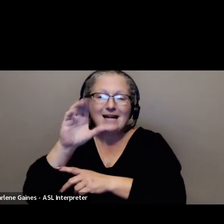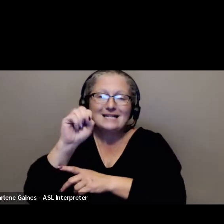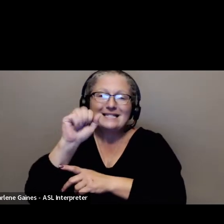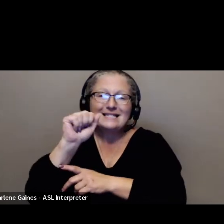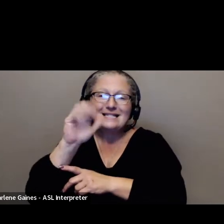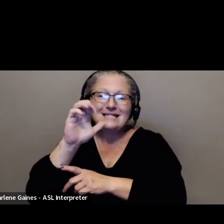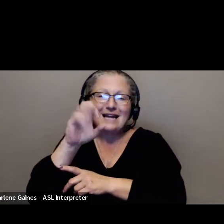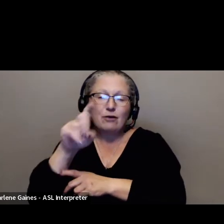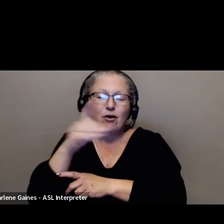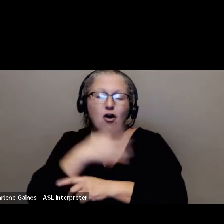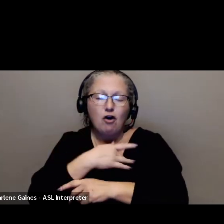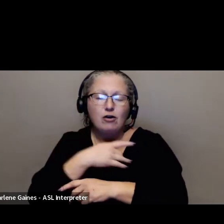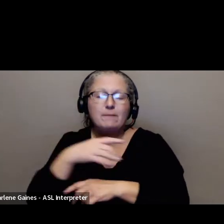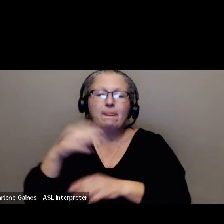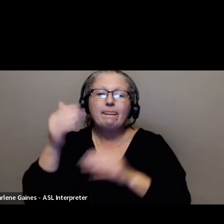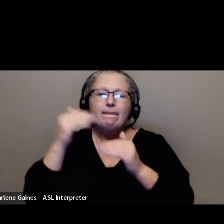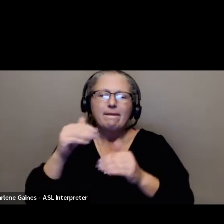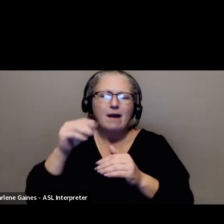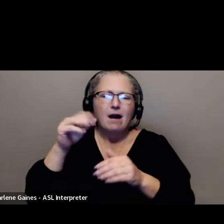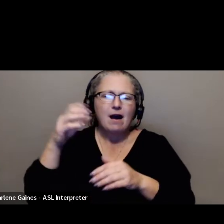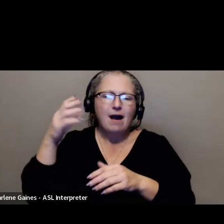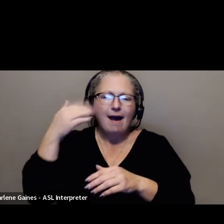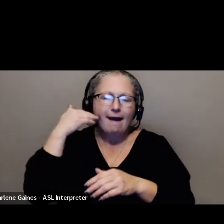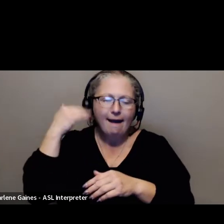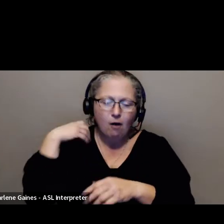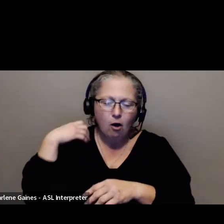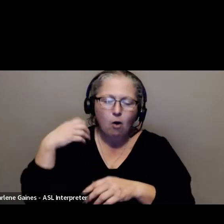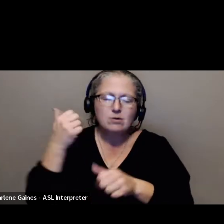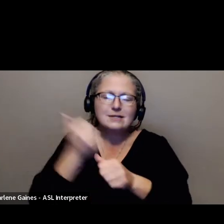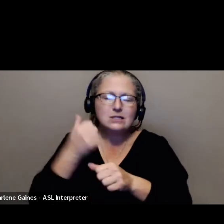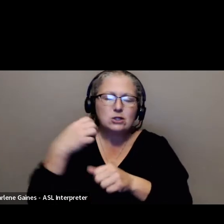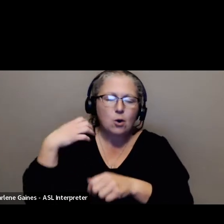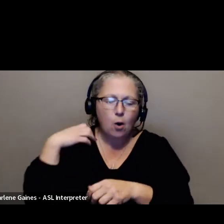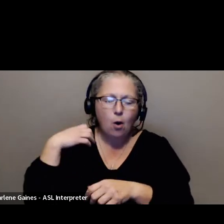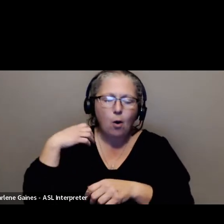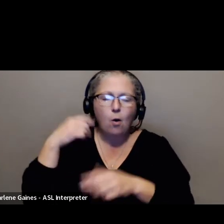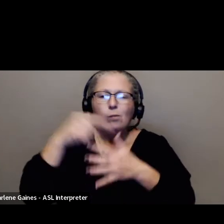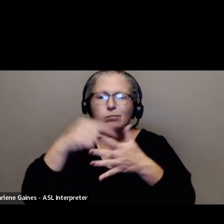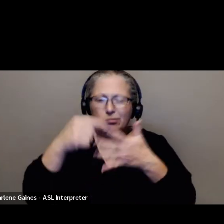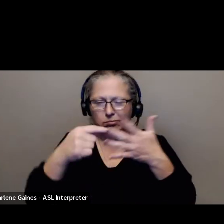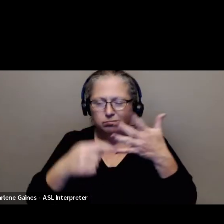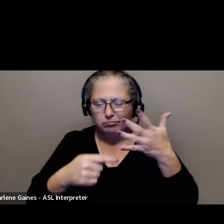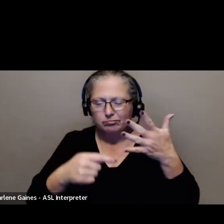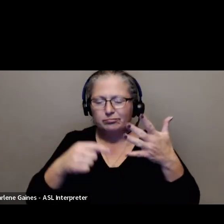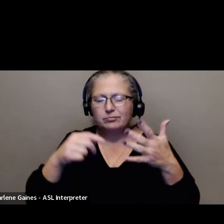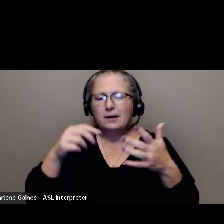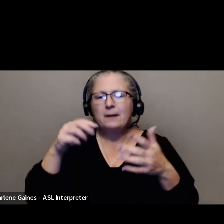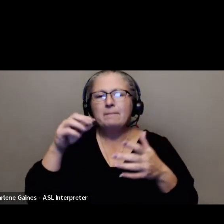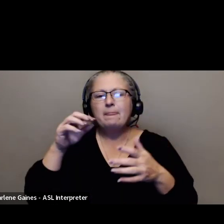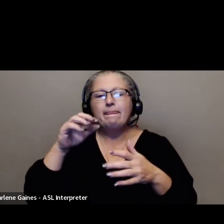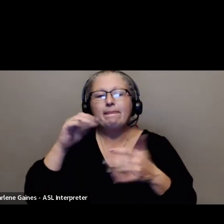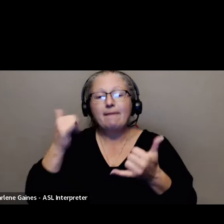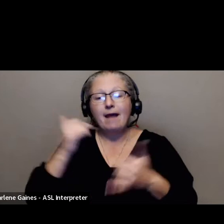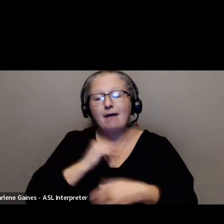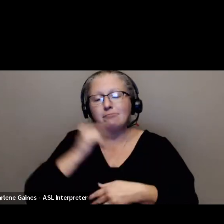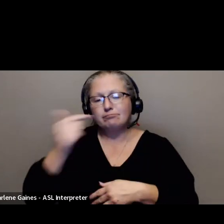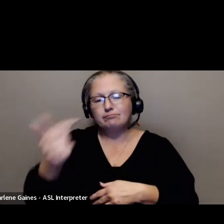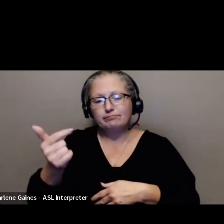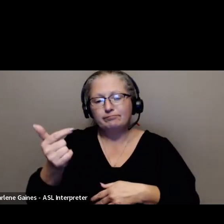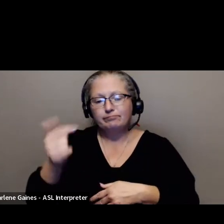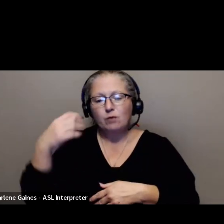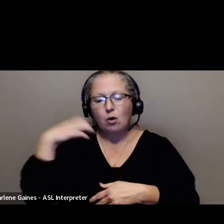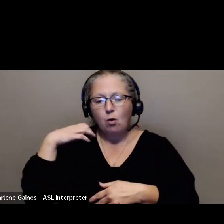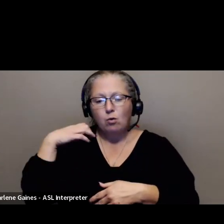head coach Hannah Korsland, as well as assistant coaches Stephanie Lee, Parnell Pang, and Christy News. And I'm going to hand it over to